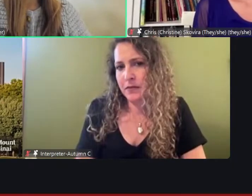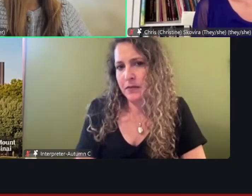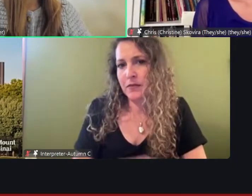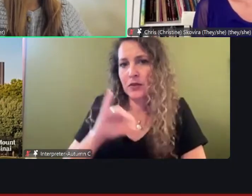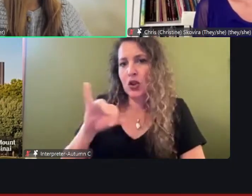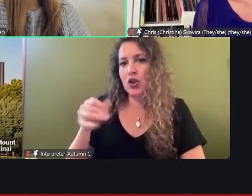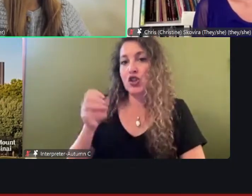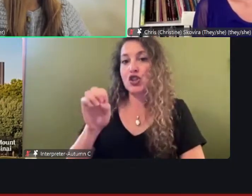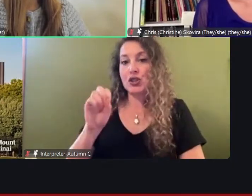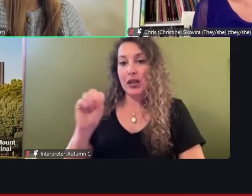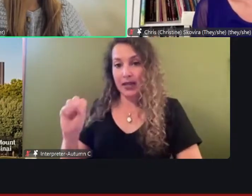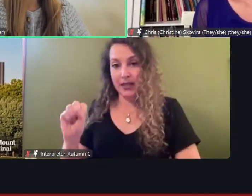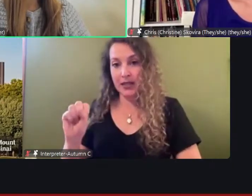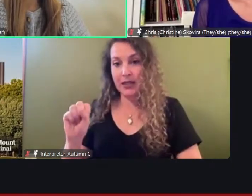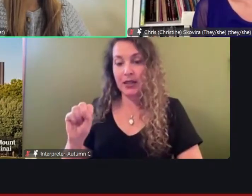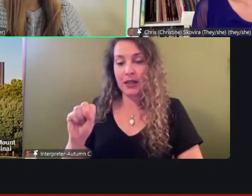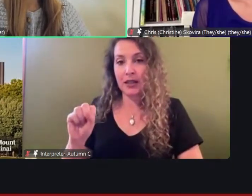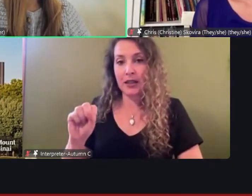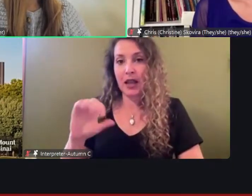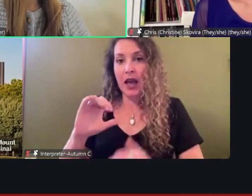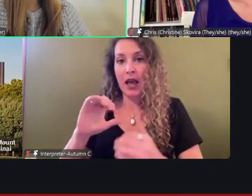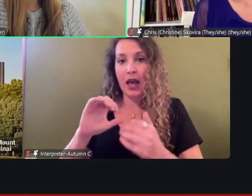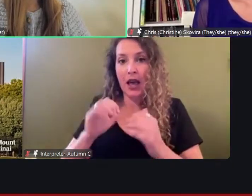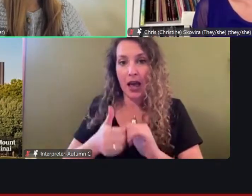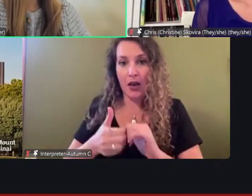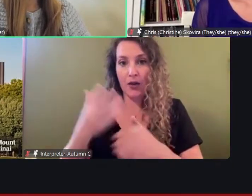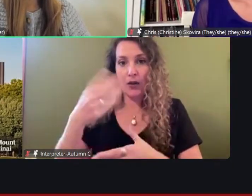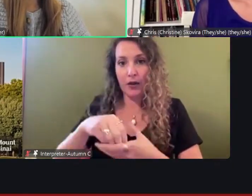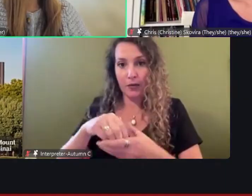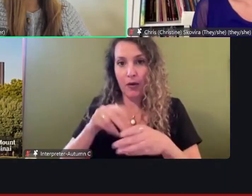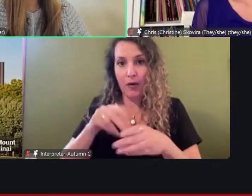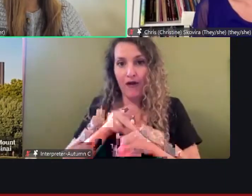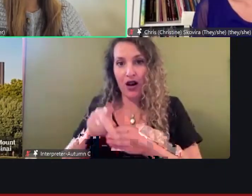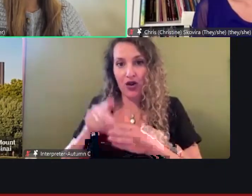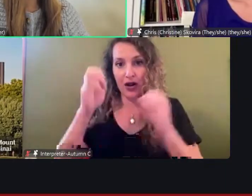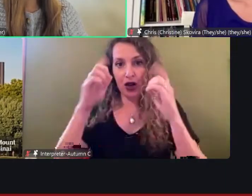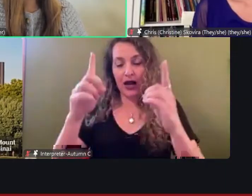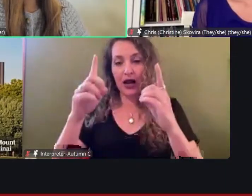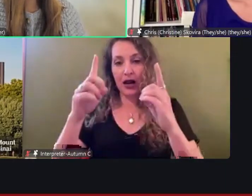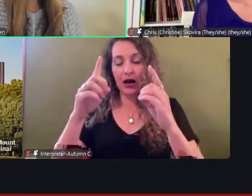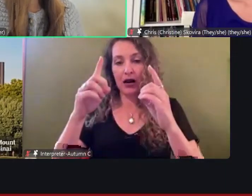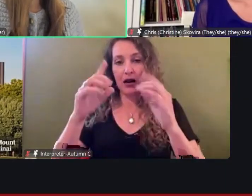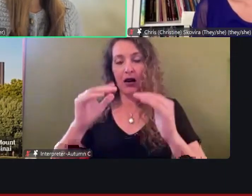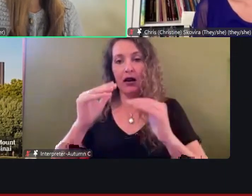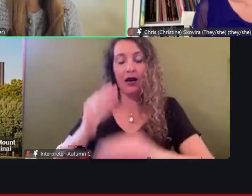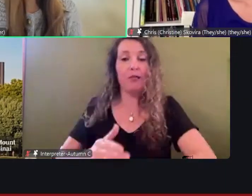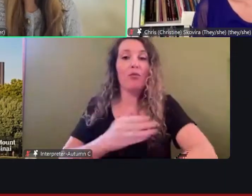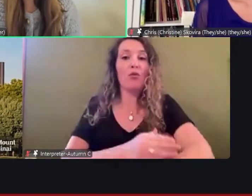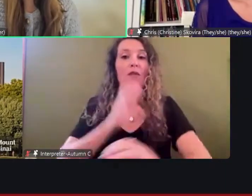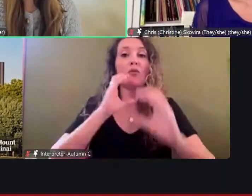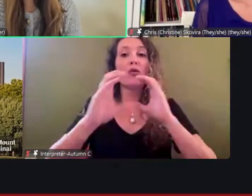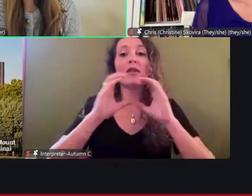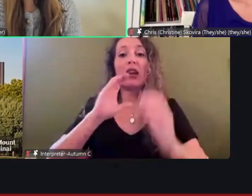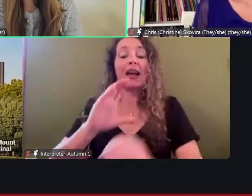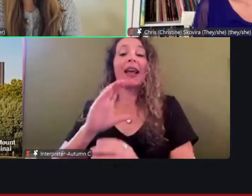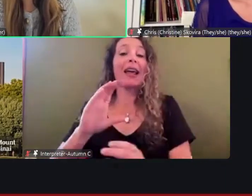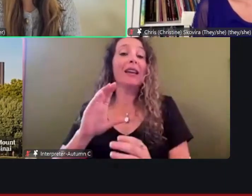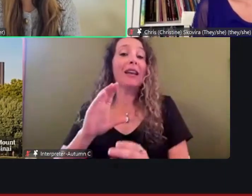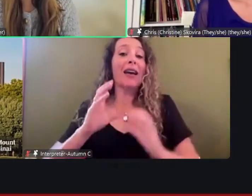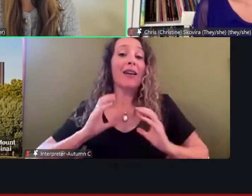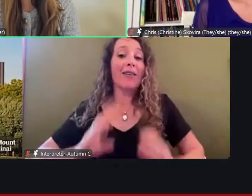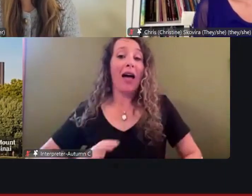Jess, how does inclusive interprofessional education enhance communication and client-centered care